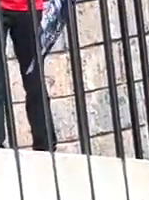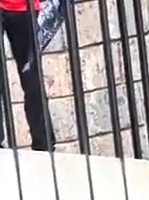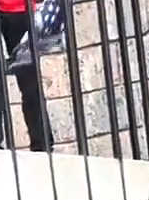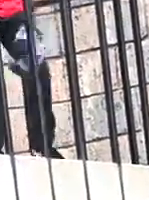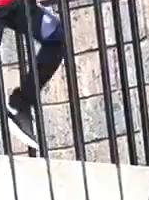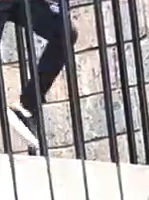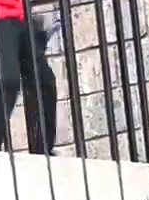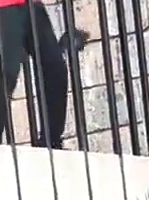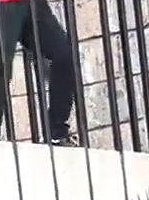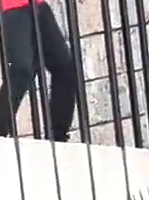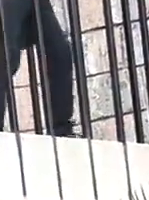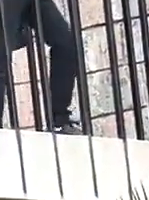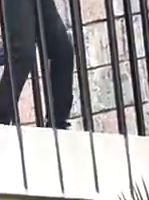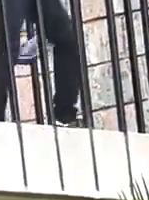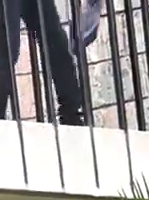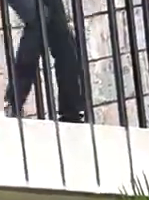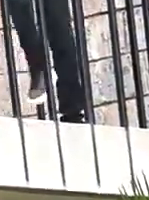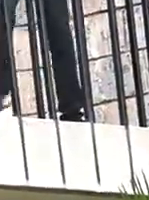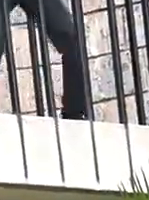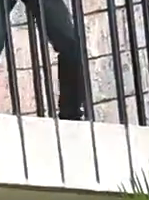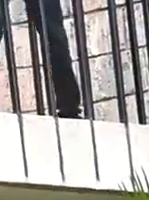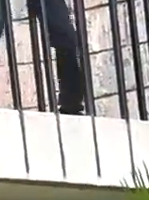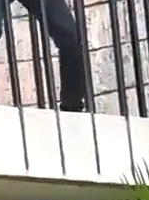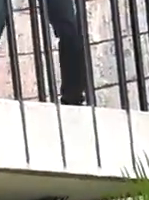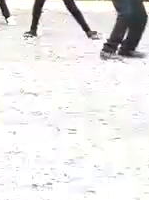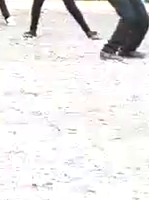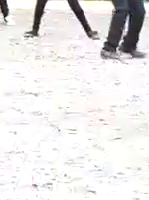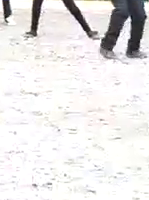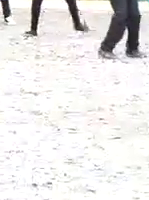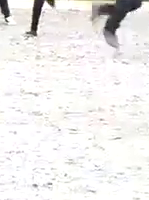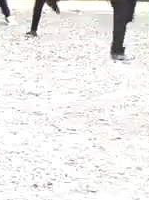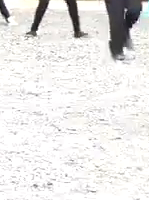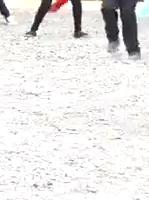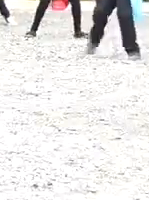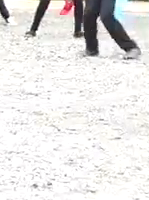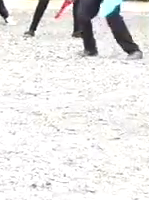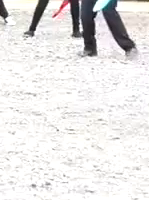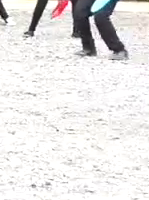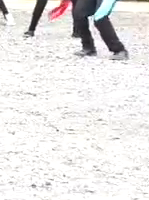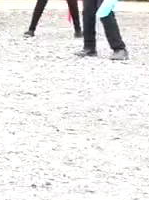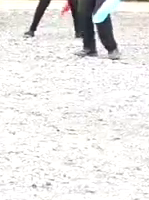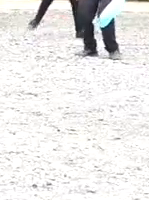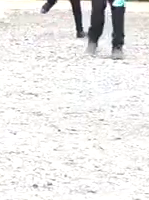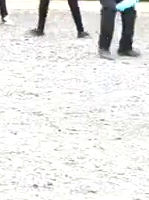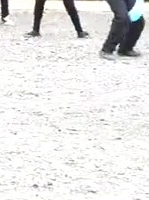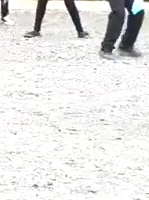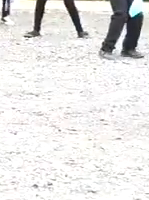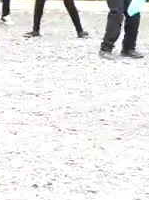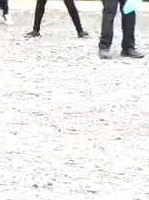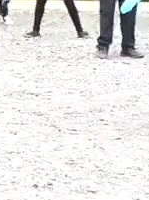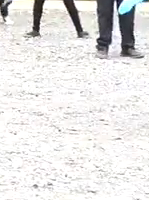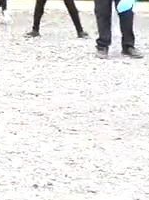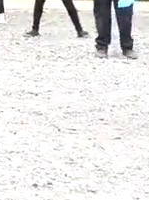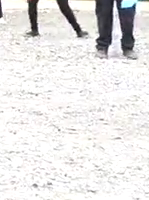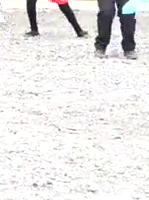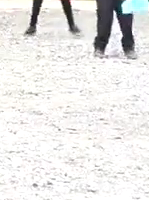me testify. Oh, hear my prayer tonight. Cause this is do or die. The time has come to make a